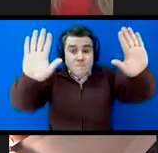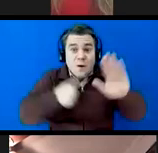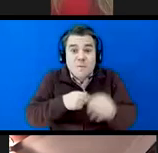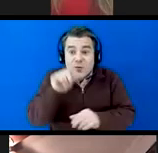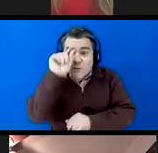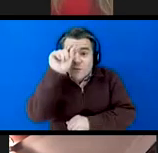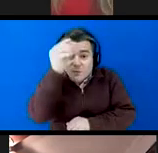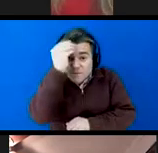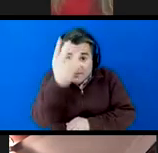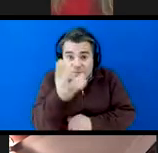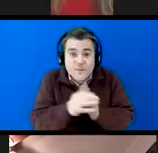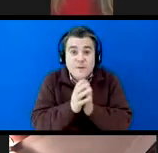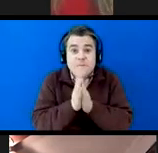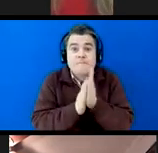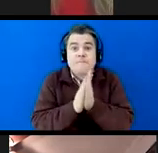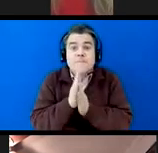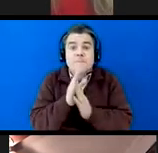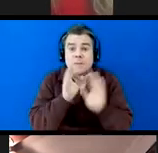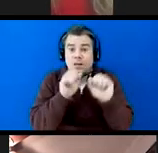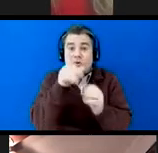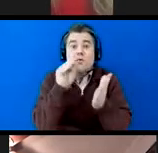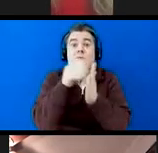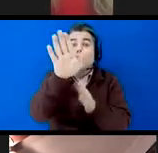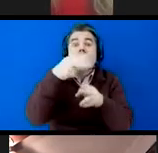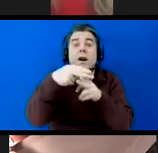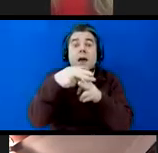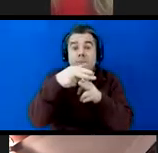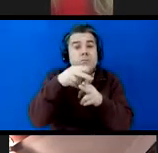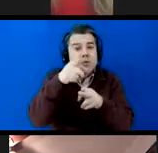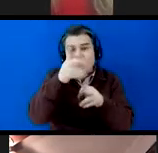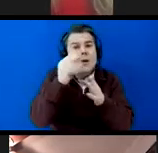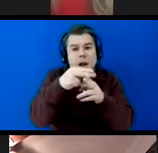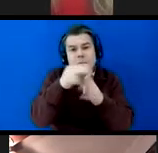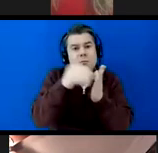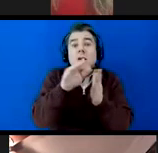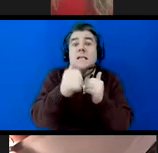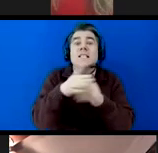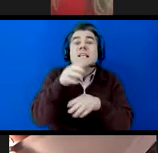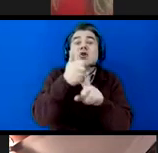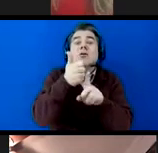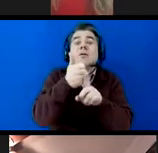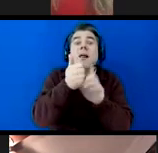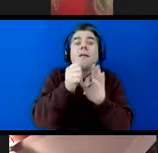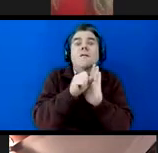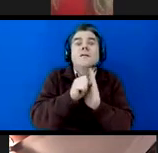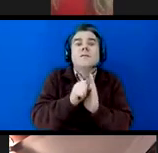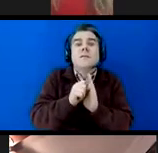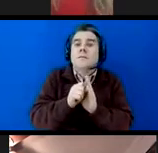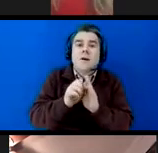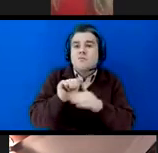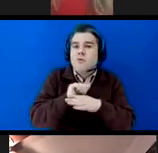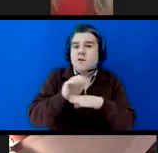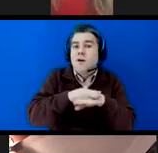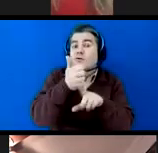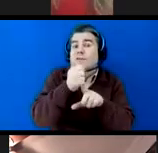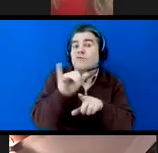seconds. You can put yourself in there, so you can send yourself a sample. So practice on yourself too. I forgot about